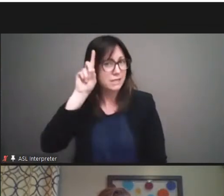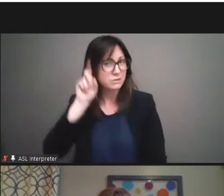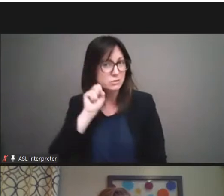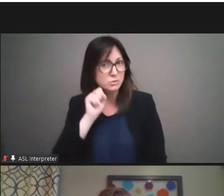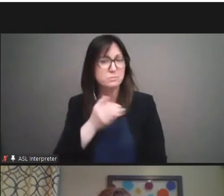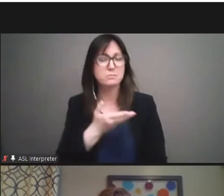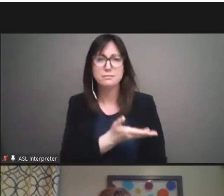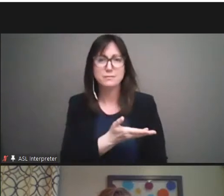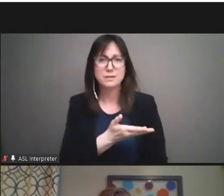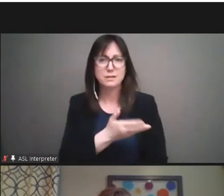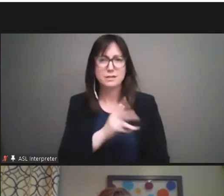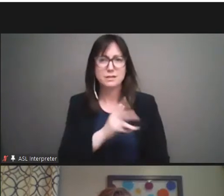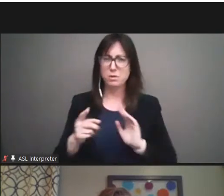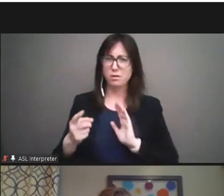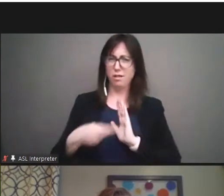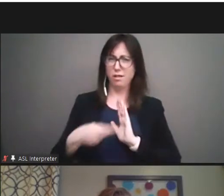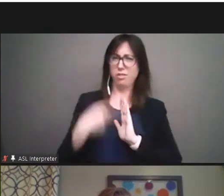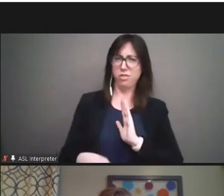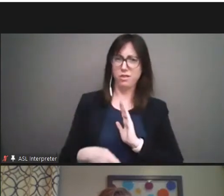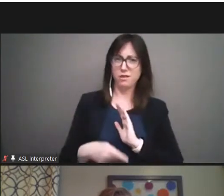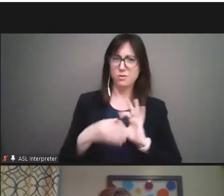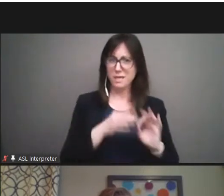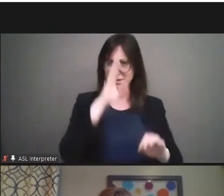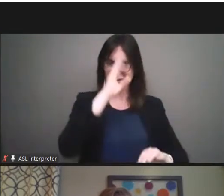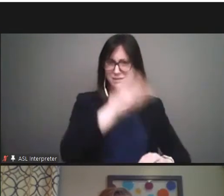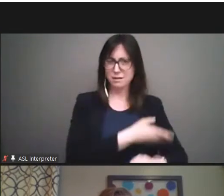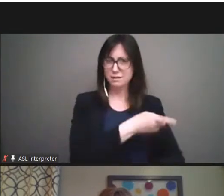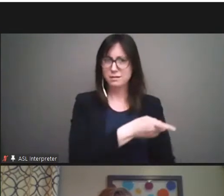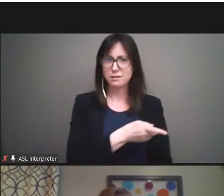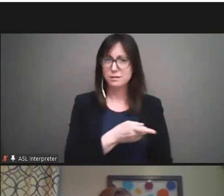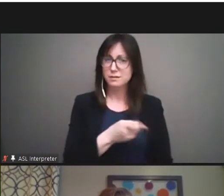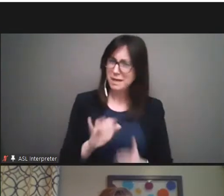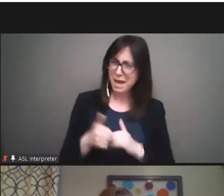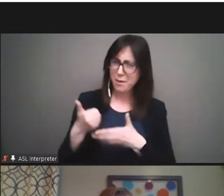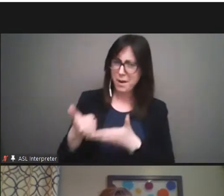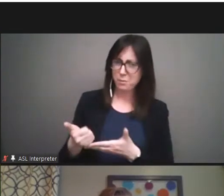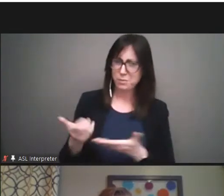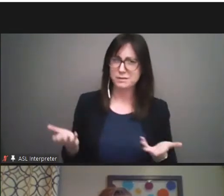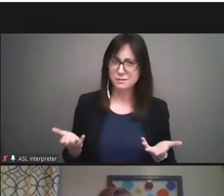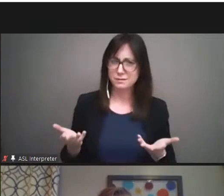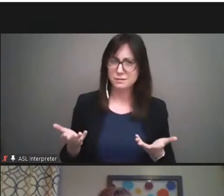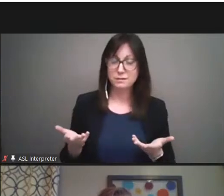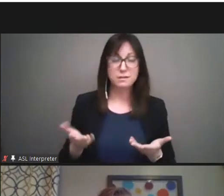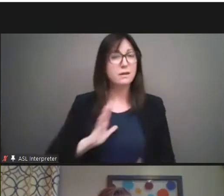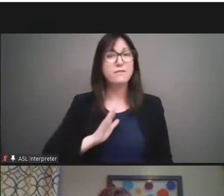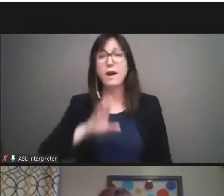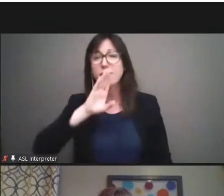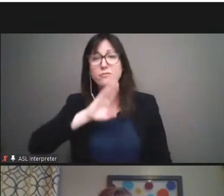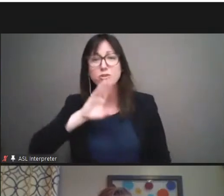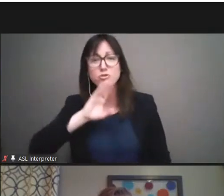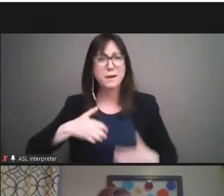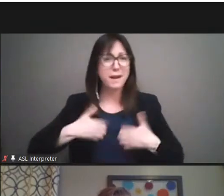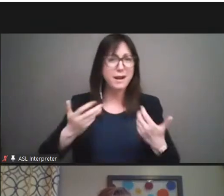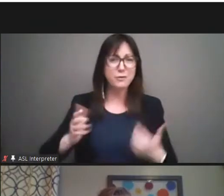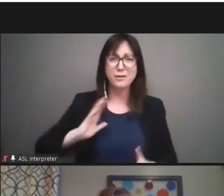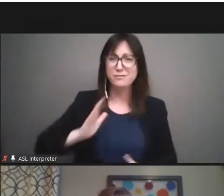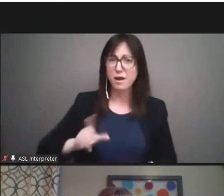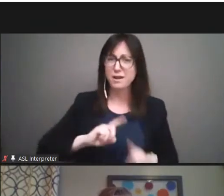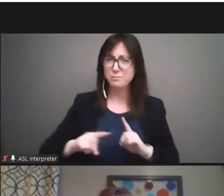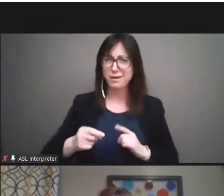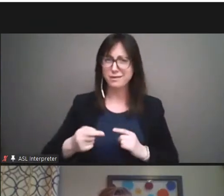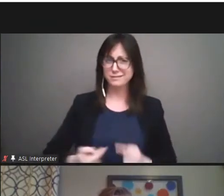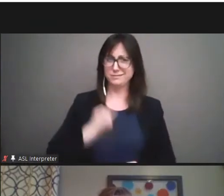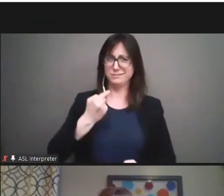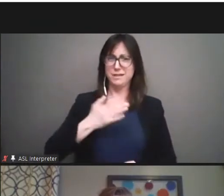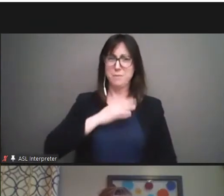That is so the opposite of being constructive. You can be frustrated, you can be angry, but personally vilifying